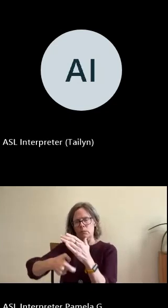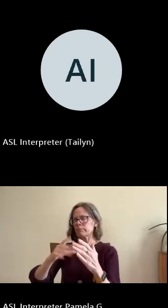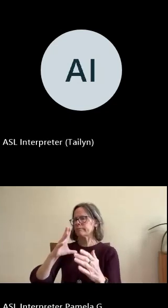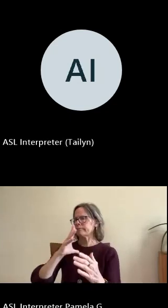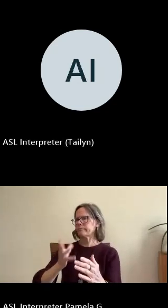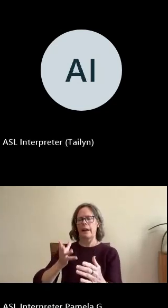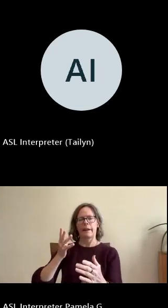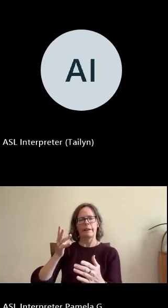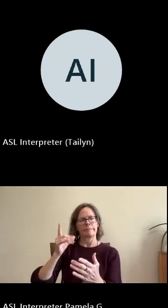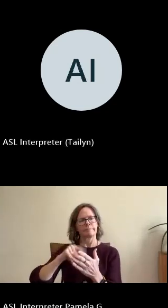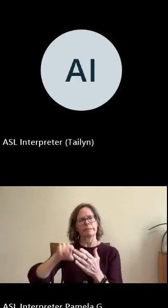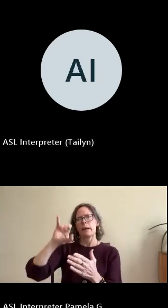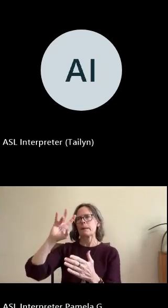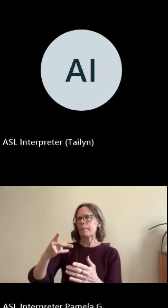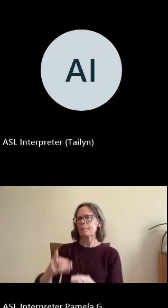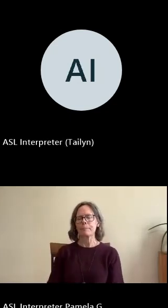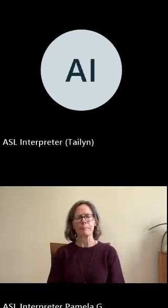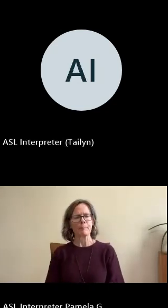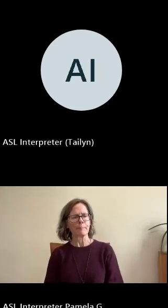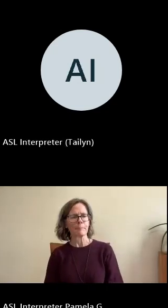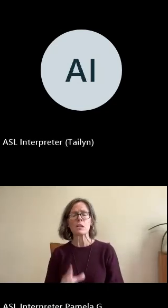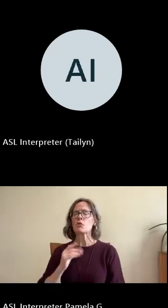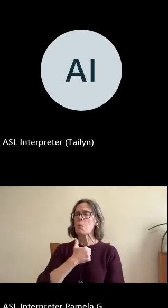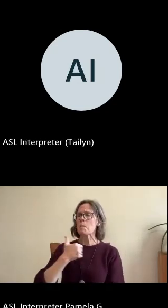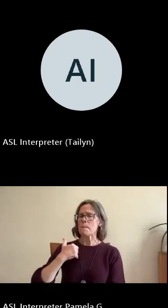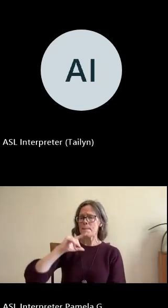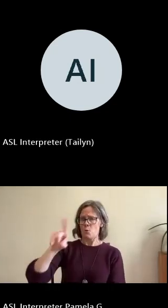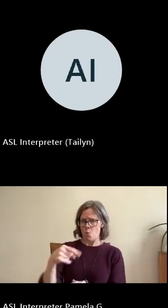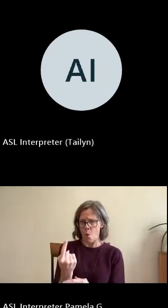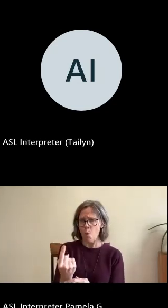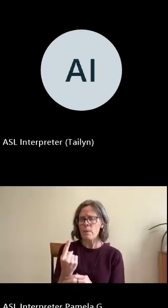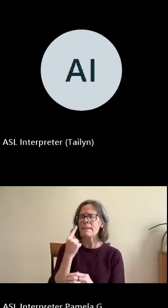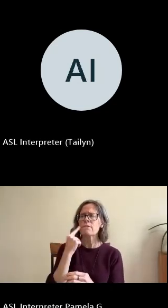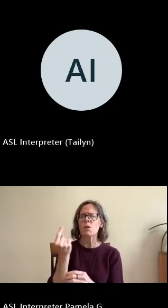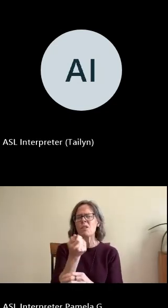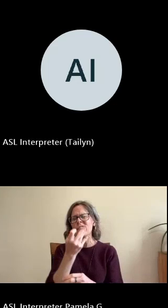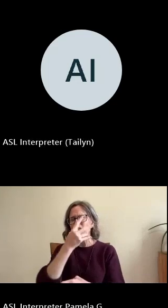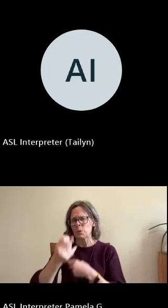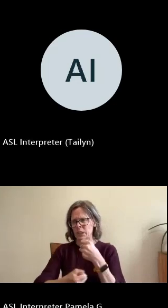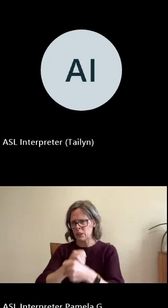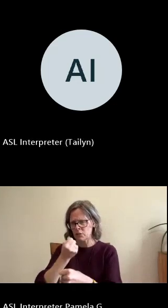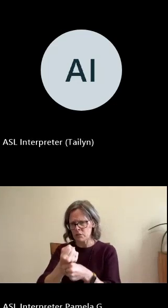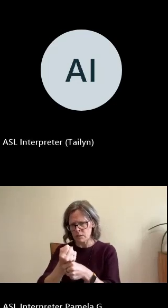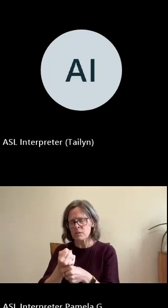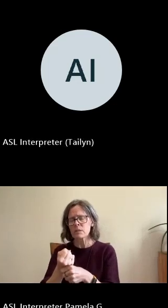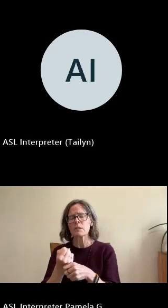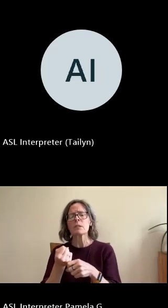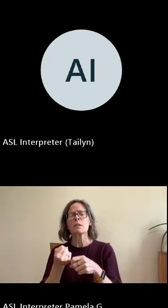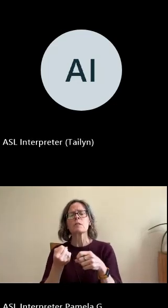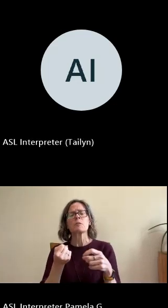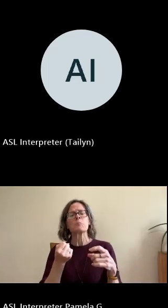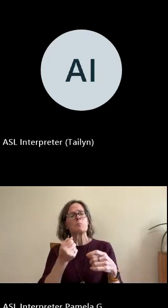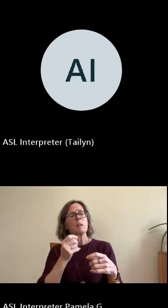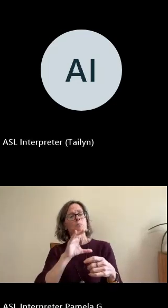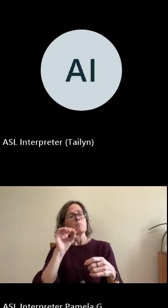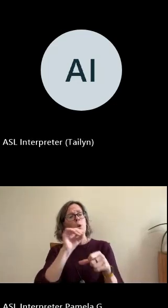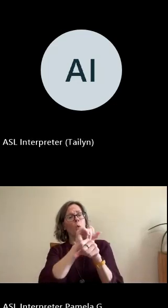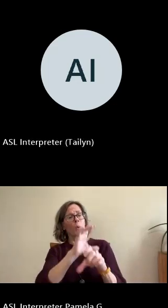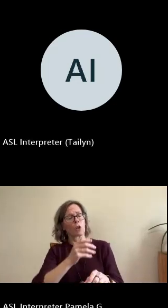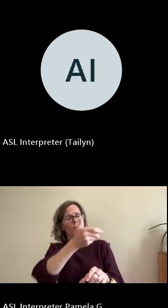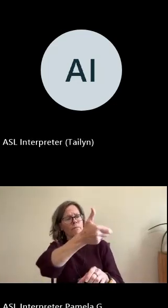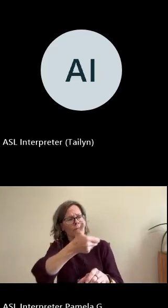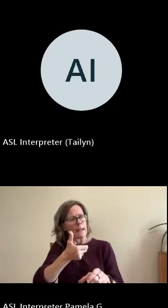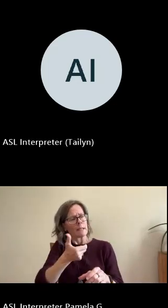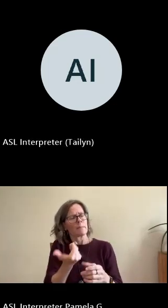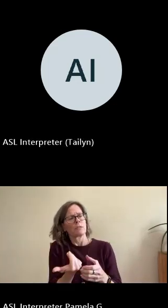I wasn't involved right away, but then about 2 years in, I had a coworker who invited me to a meeting